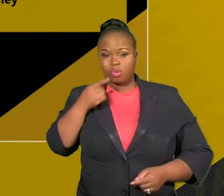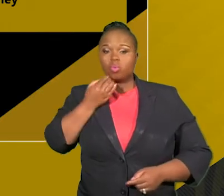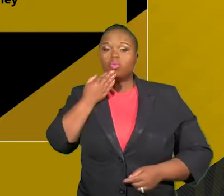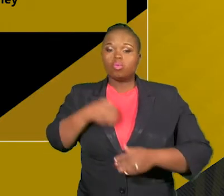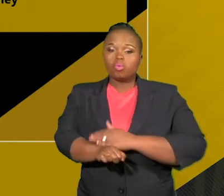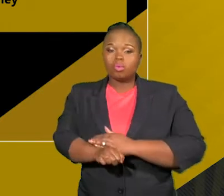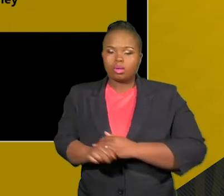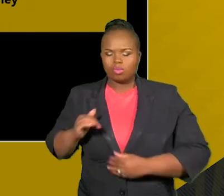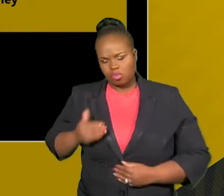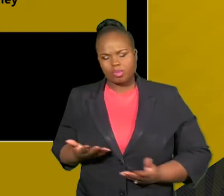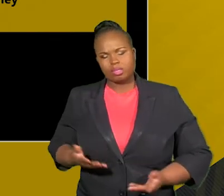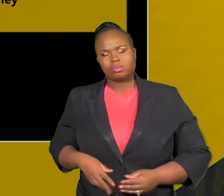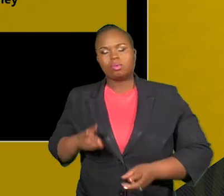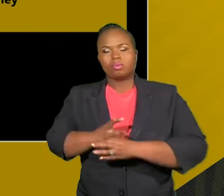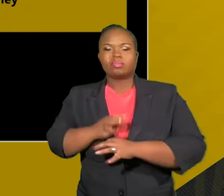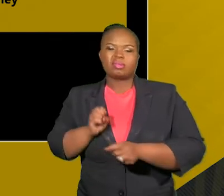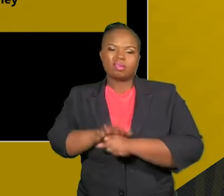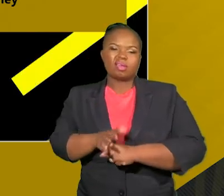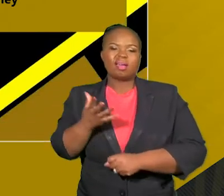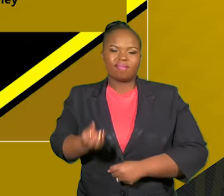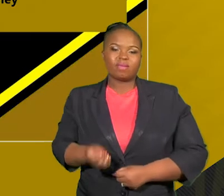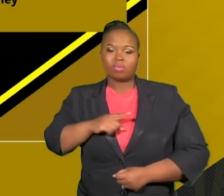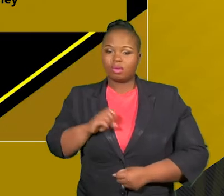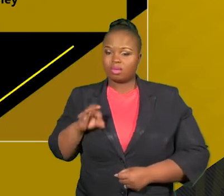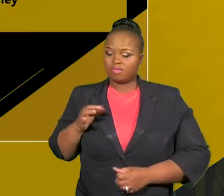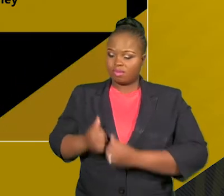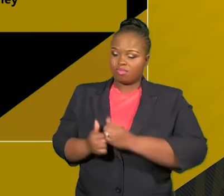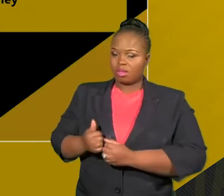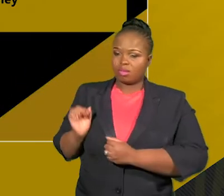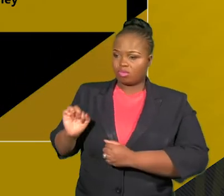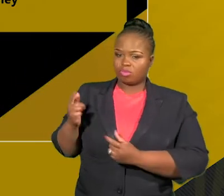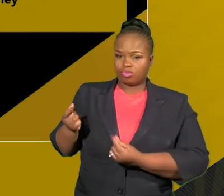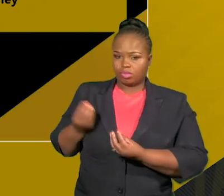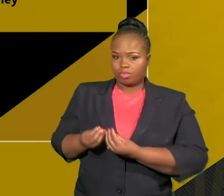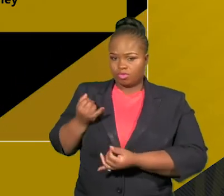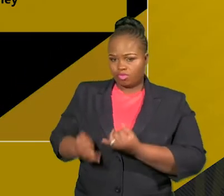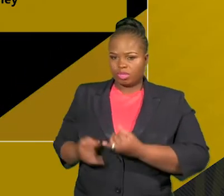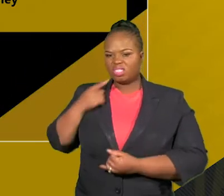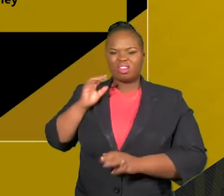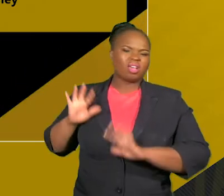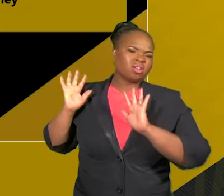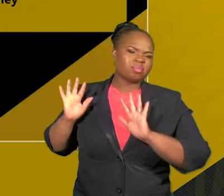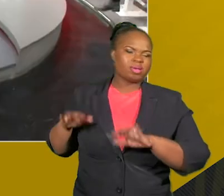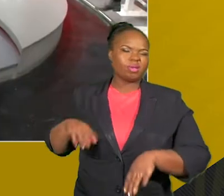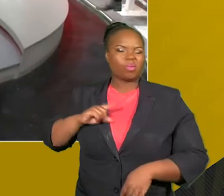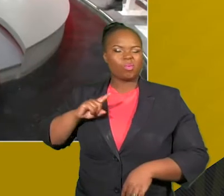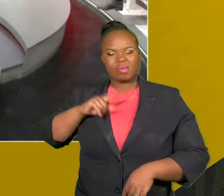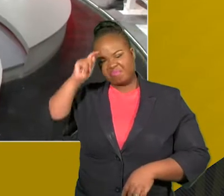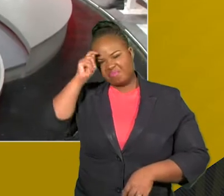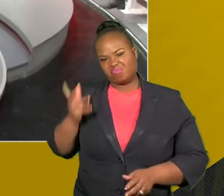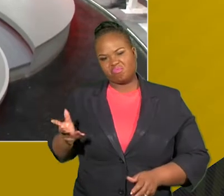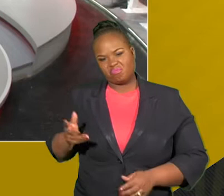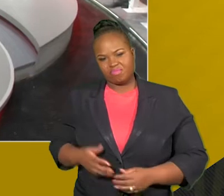was a woman. Abazali has a big impact because if your brother did you wrong, they will say nyege ngoba